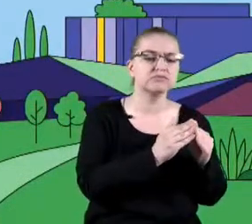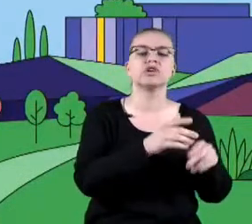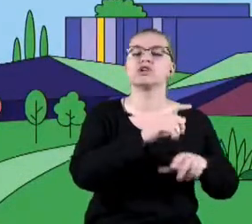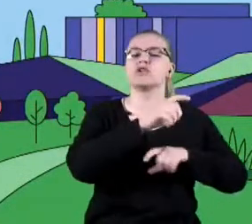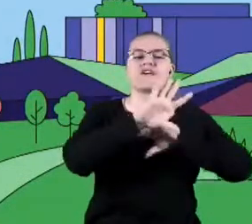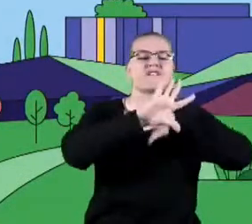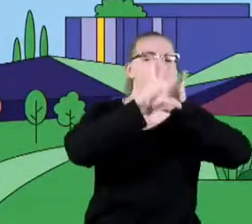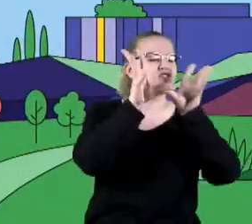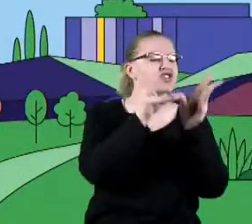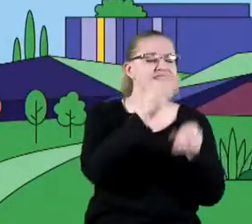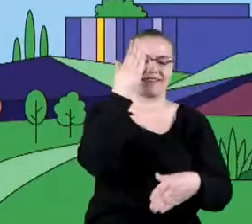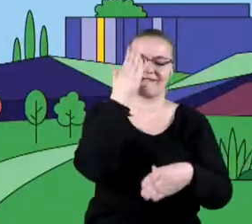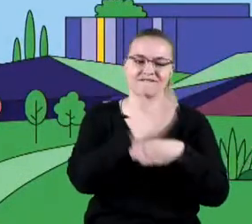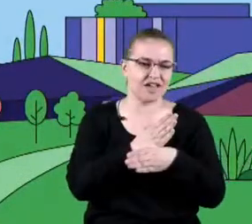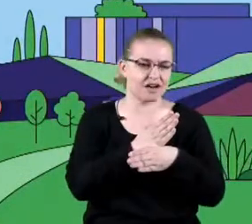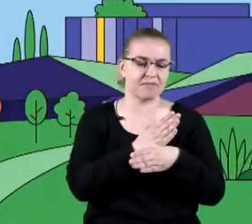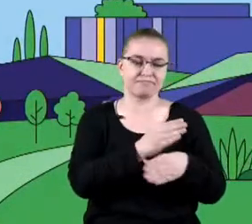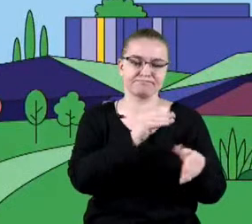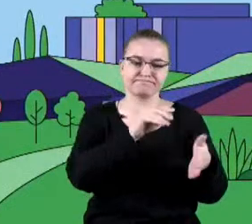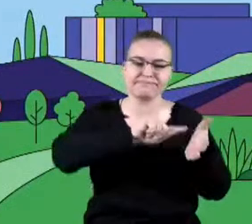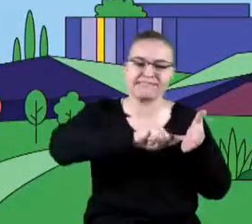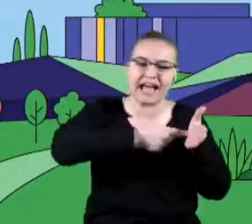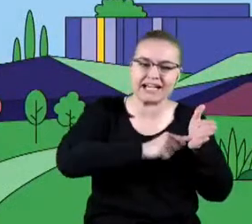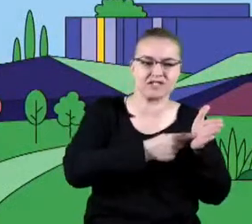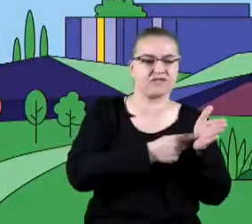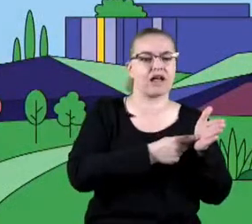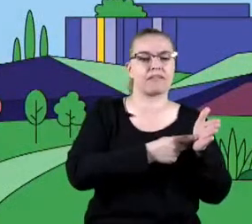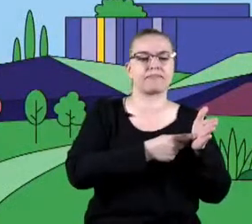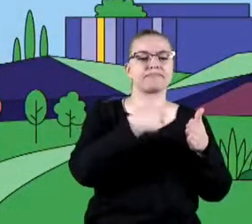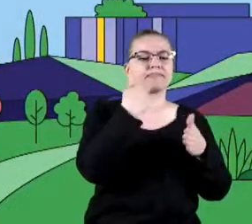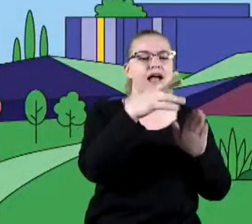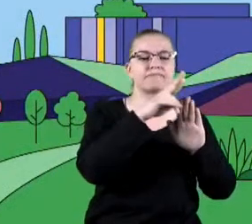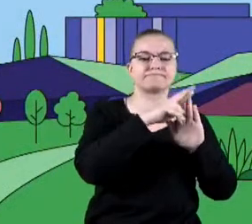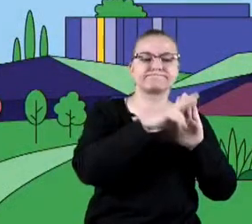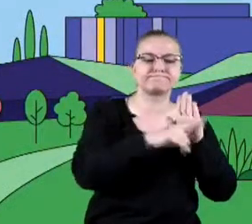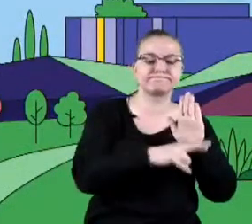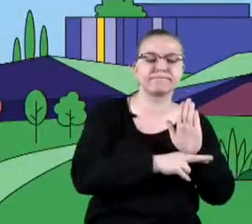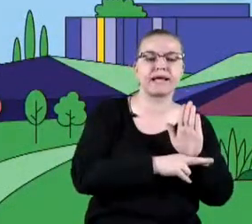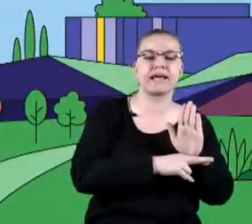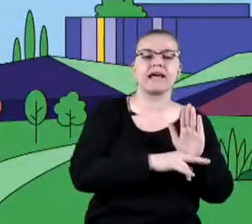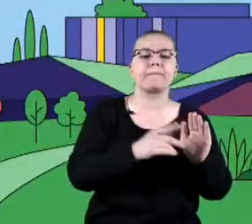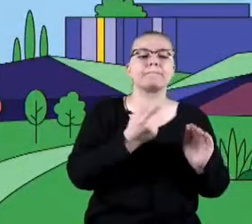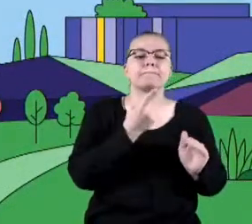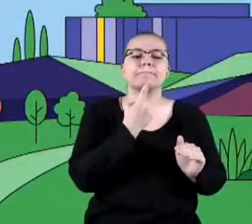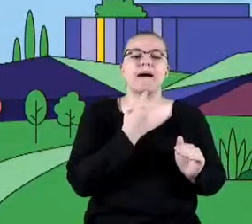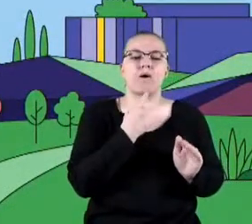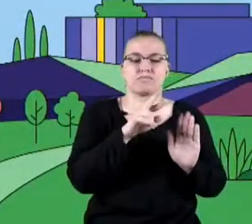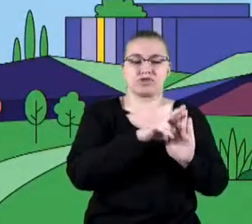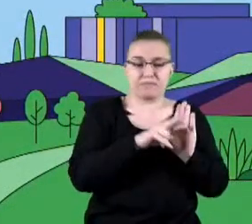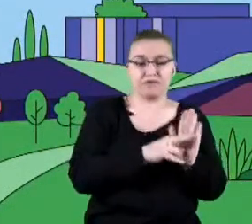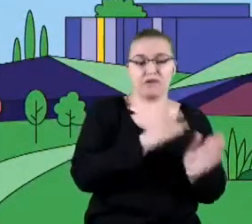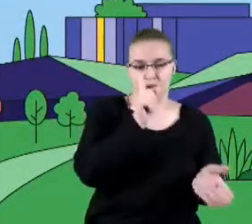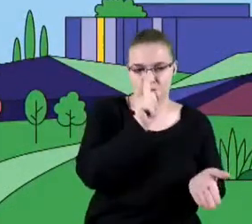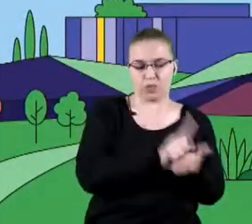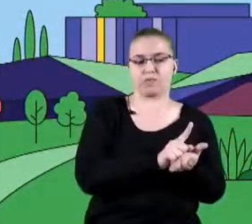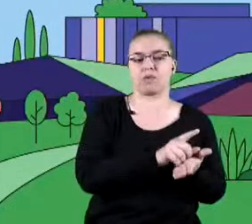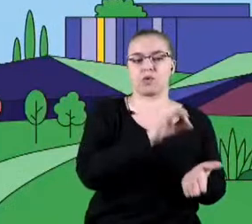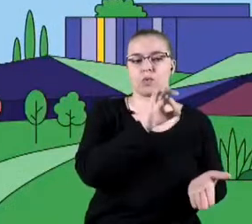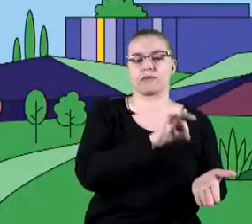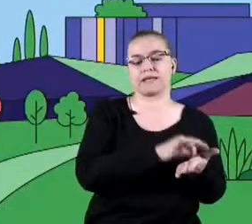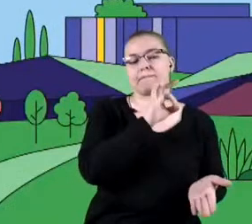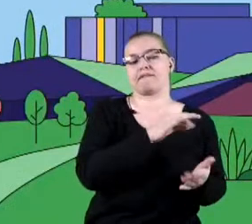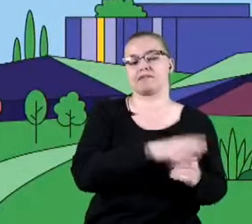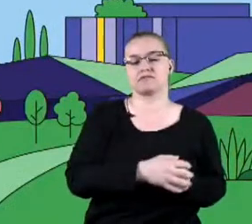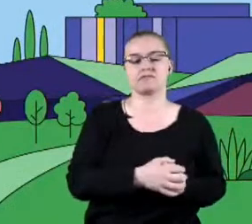provide with them guidelines and very minimal regulation. So these are among the things that the city did during that